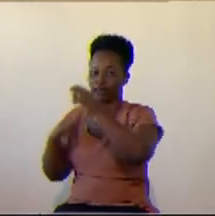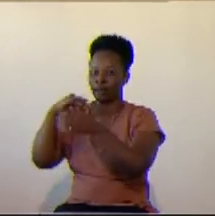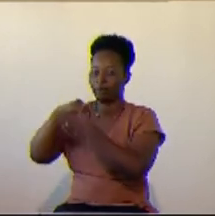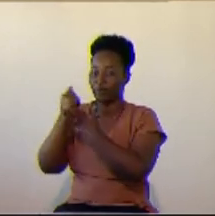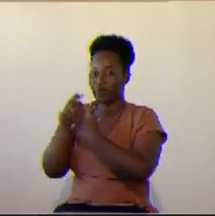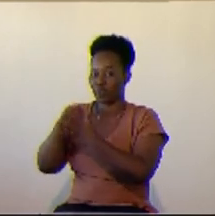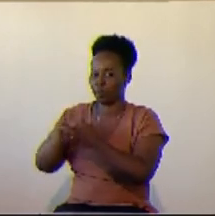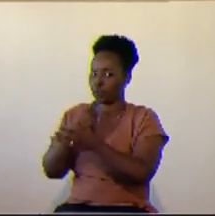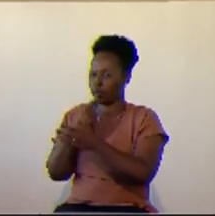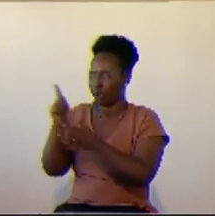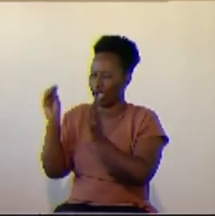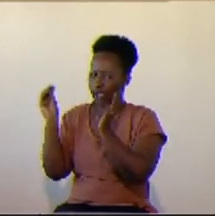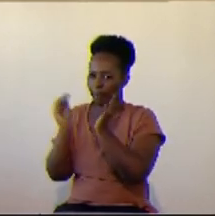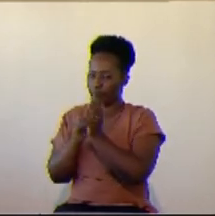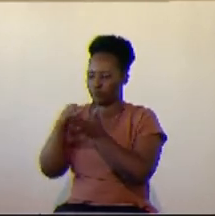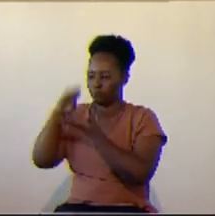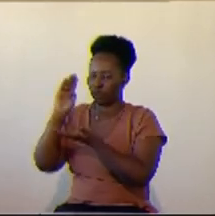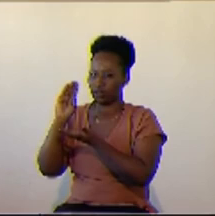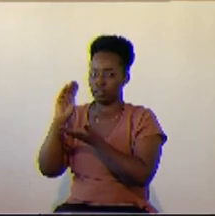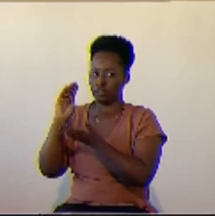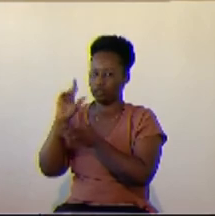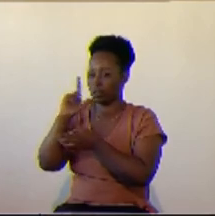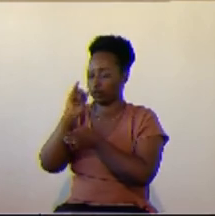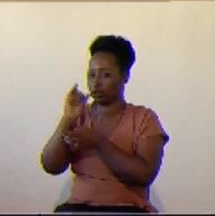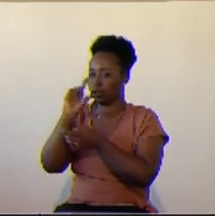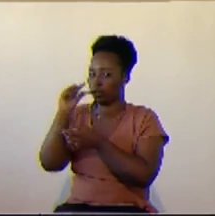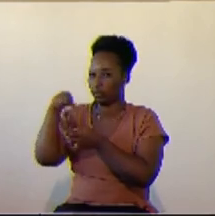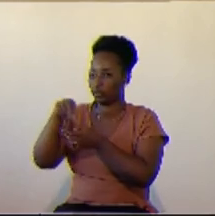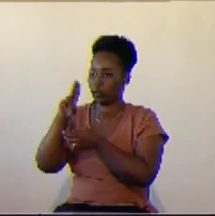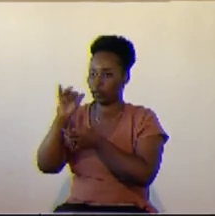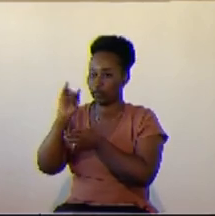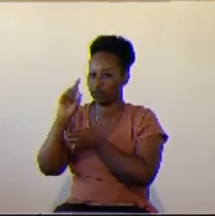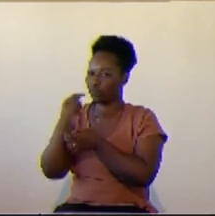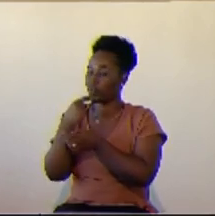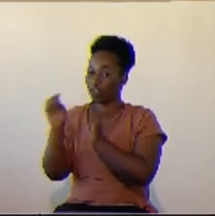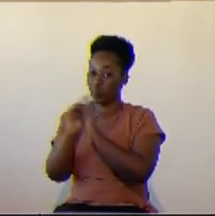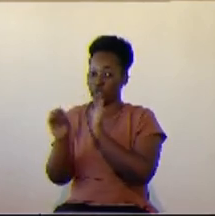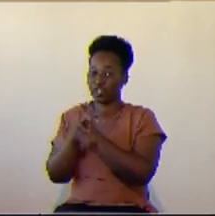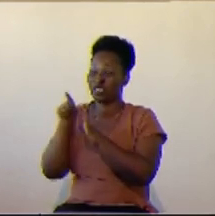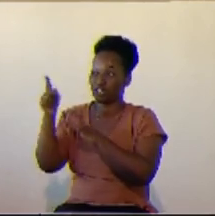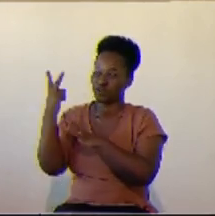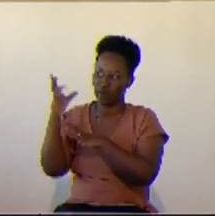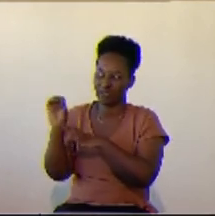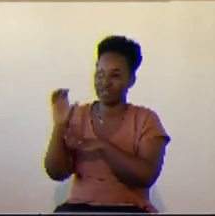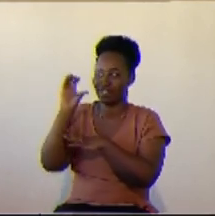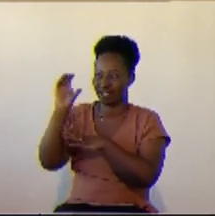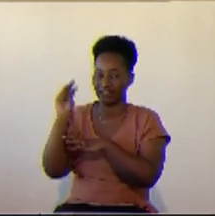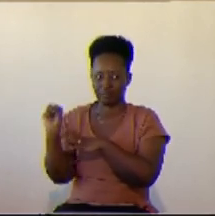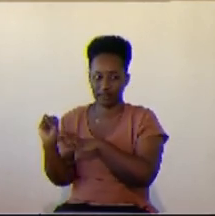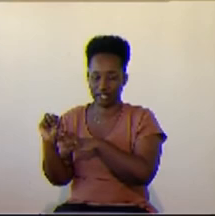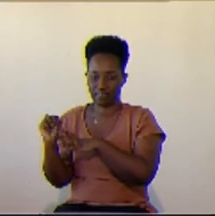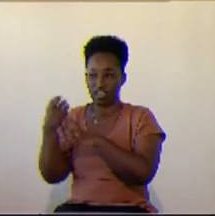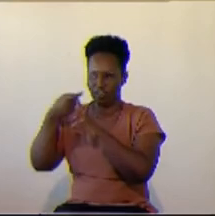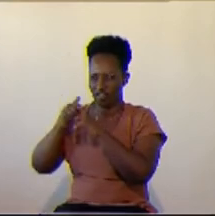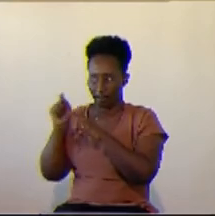are the same, because I put the same amount of liquid, assume that this is 20 centimeters. From here up to there is 20